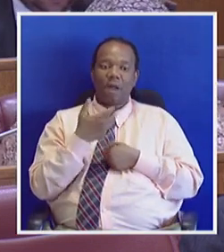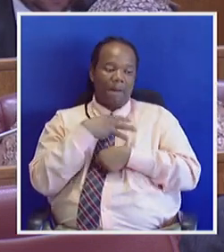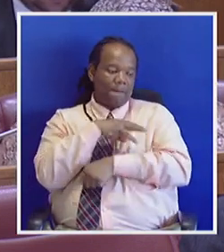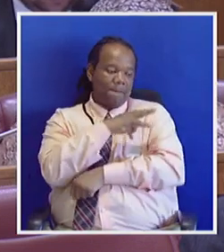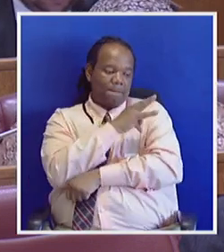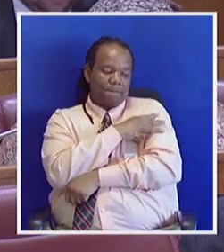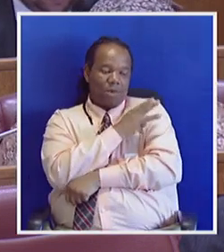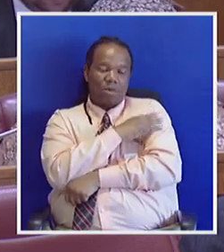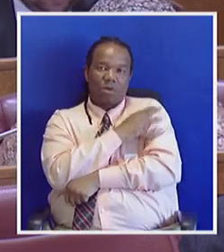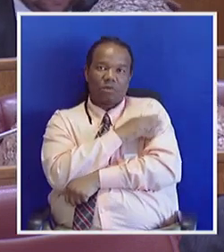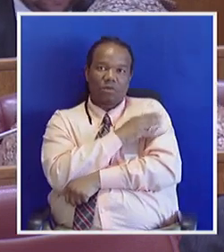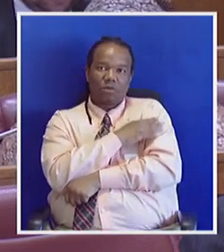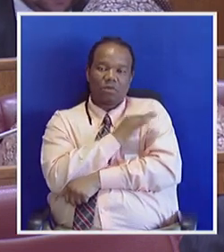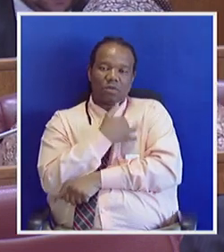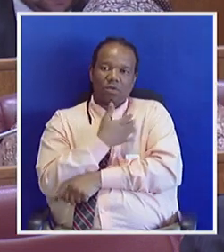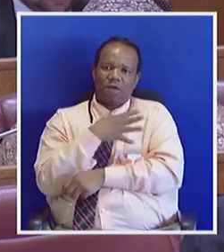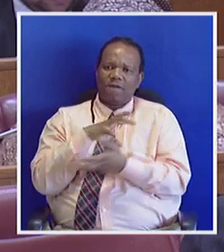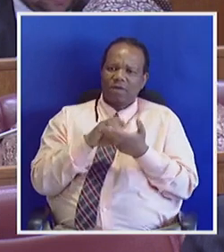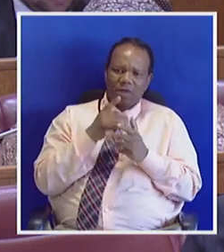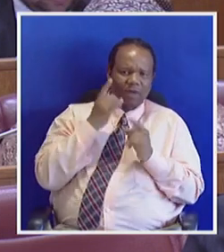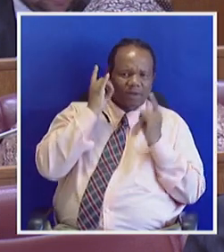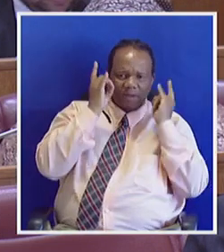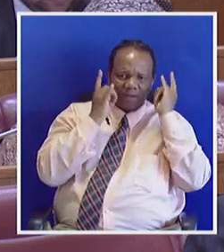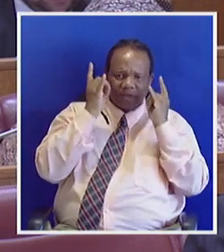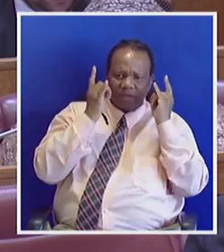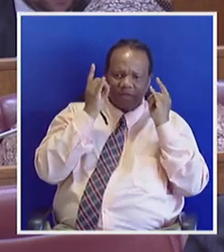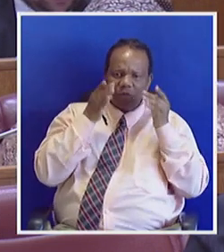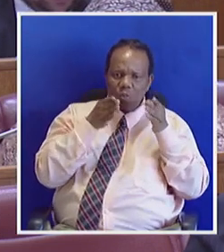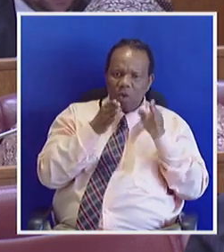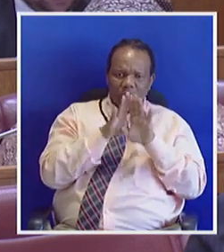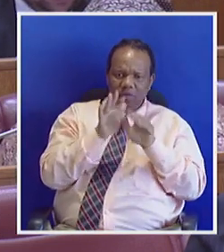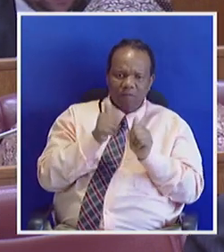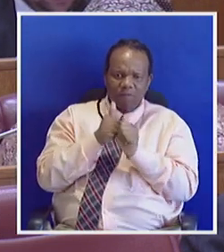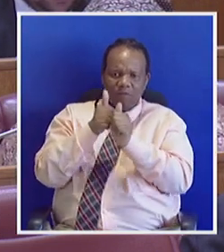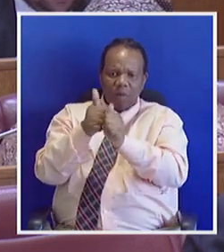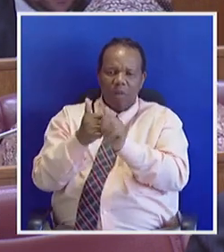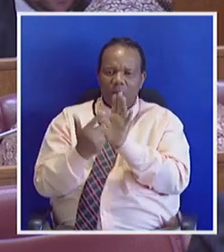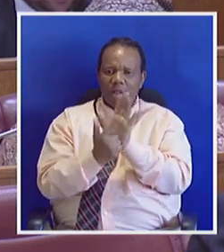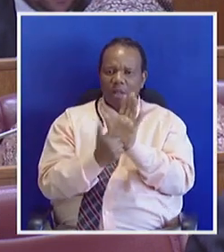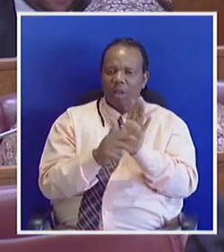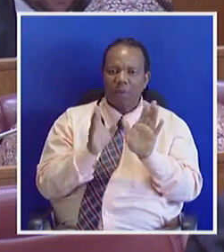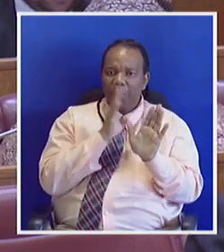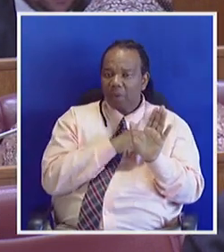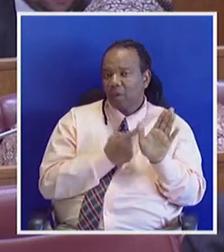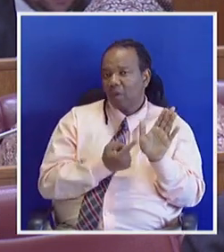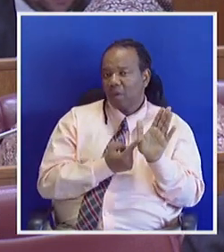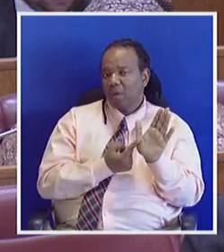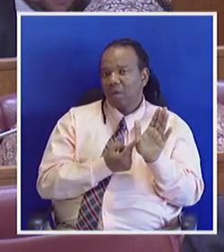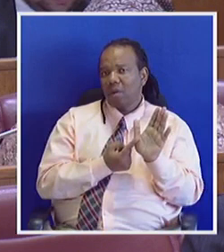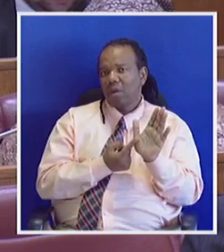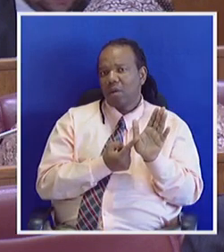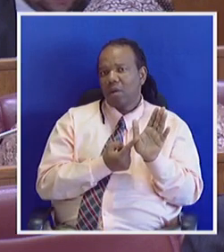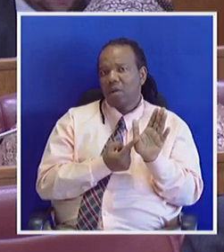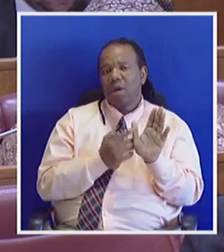of ensuring that they do not adhere to the legislation. And my question is particularly related